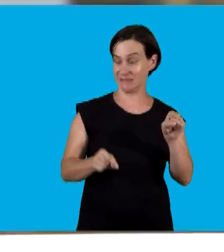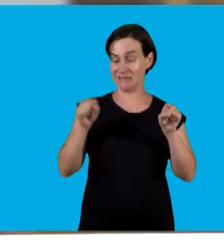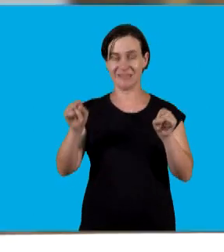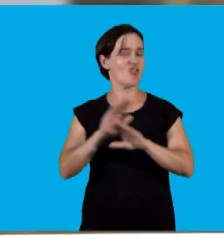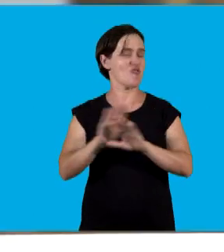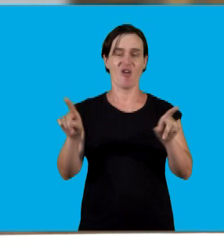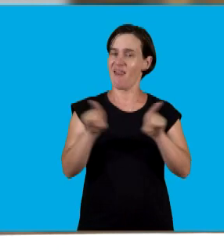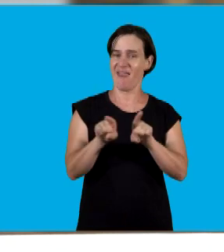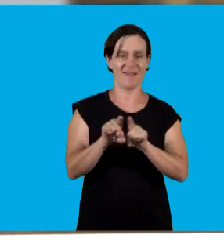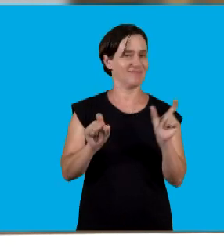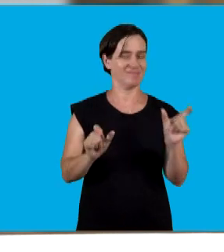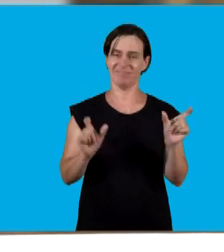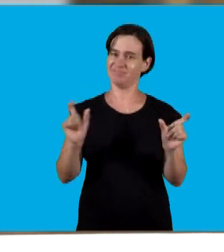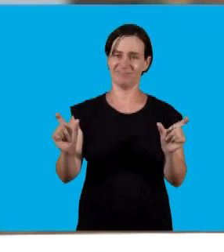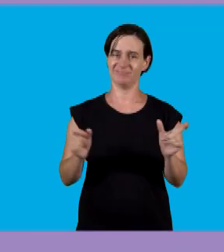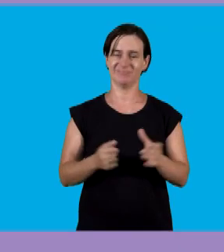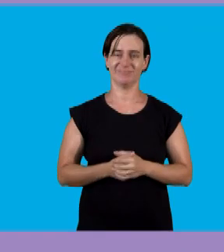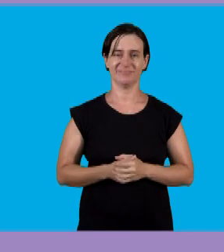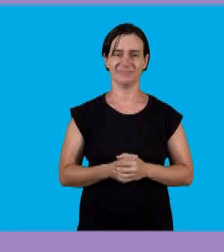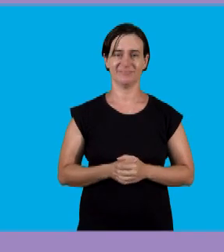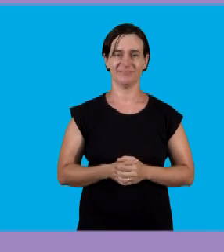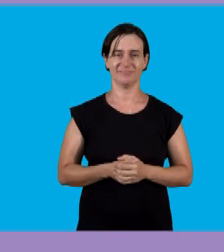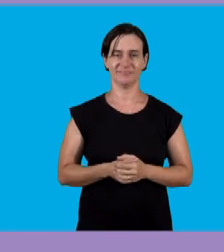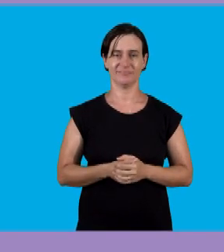are not like terms.